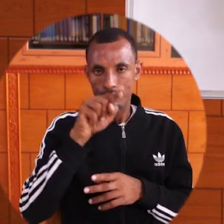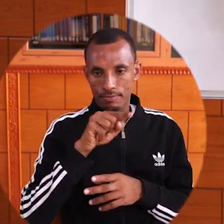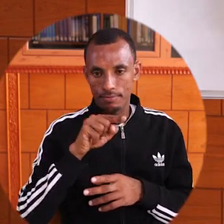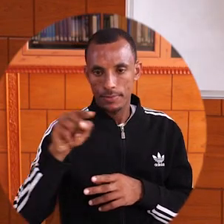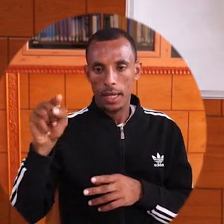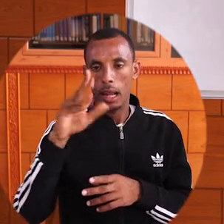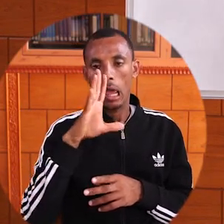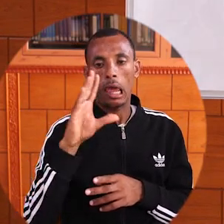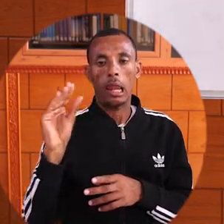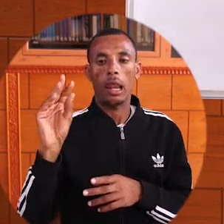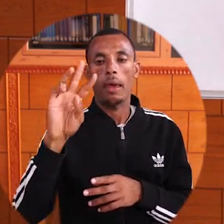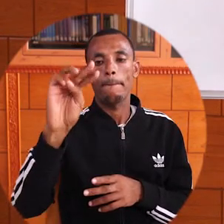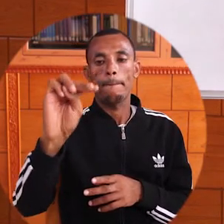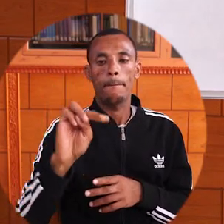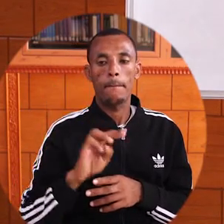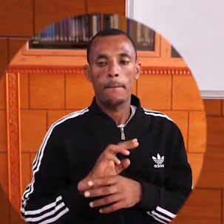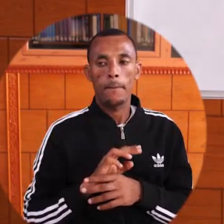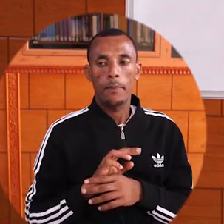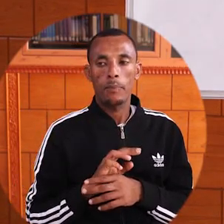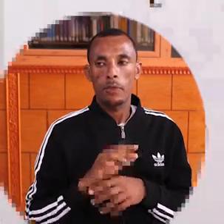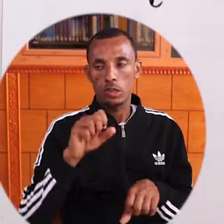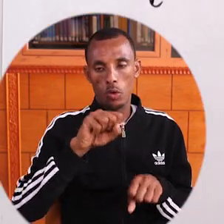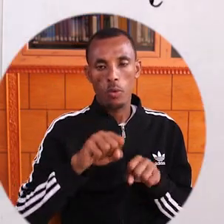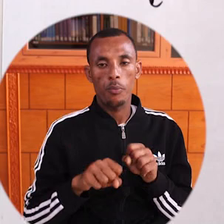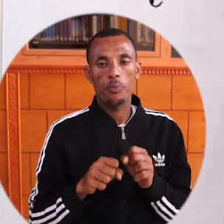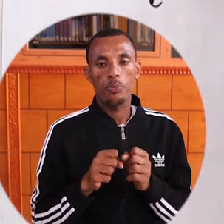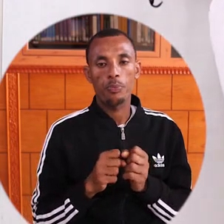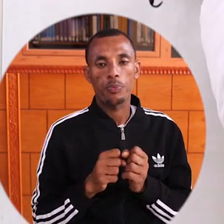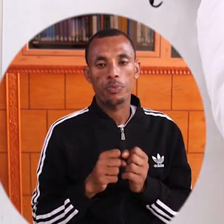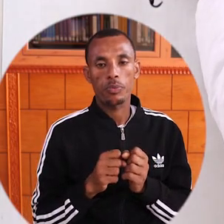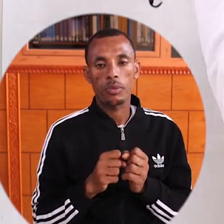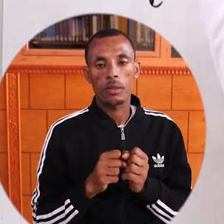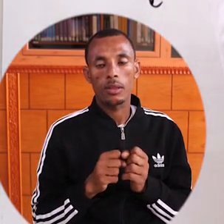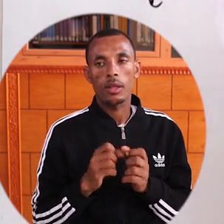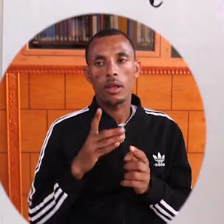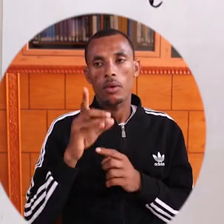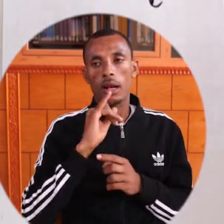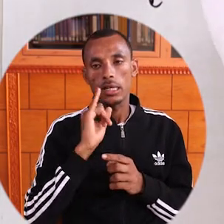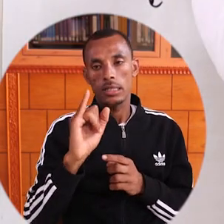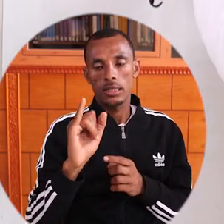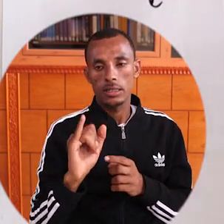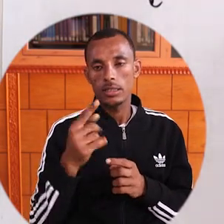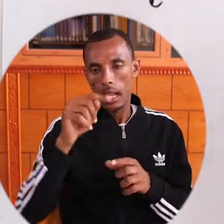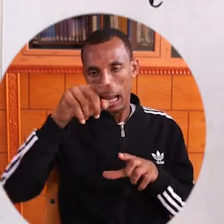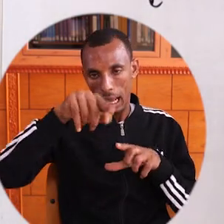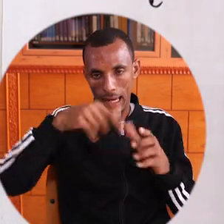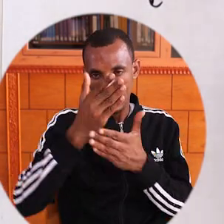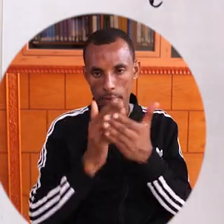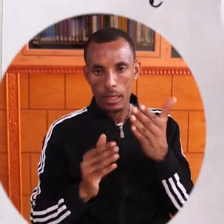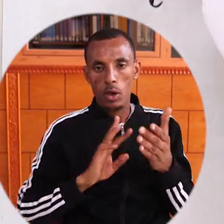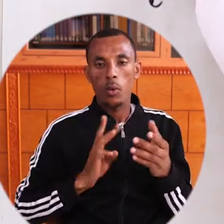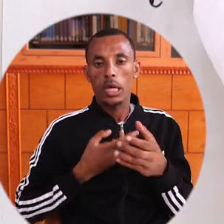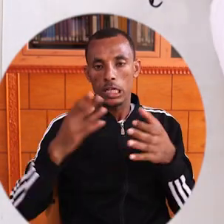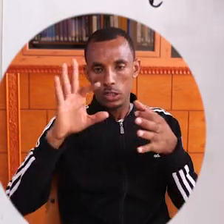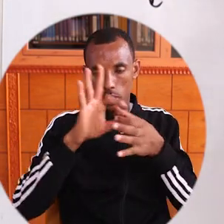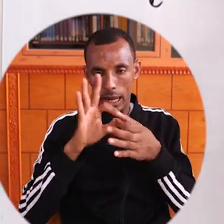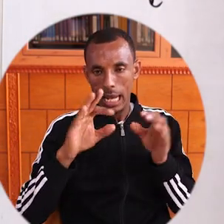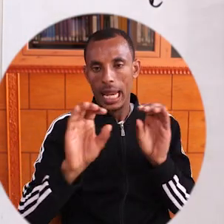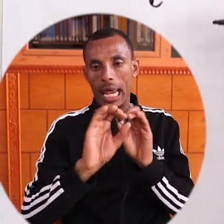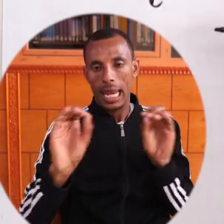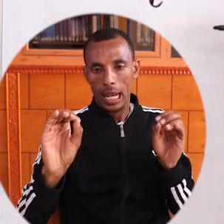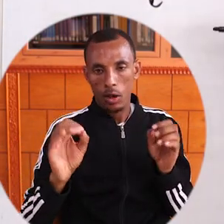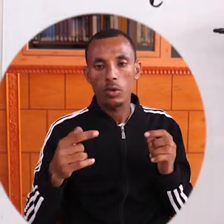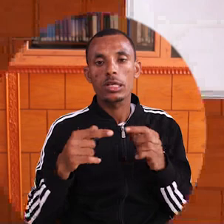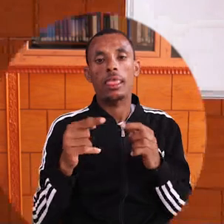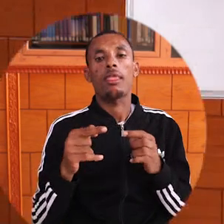L, M. So diagonal is a line segment which joined a